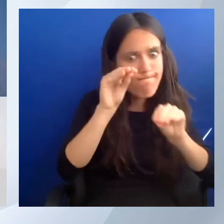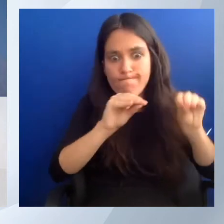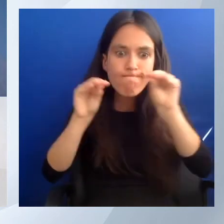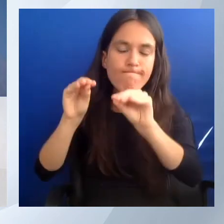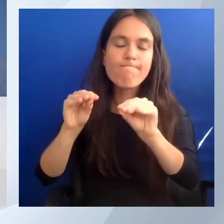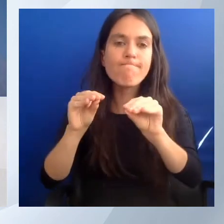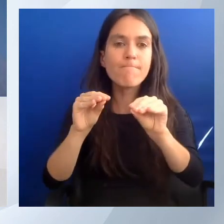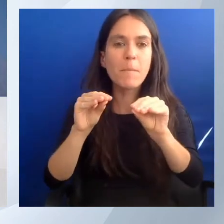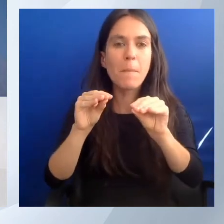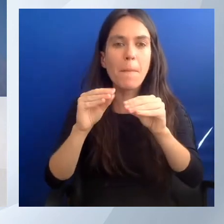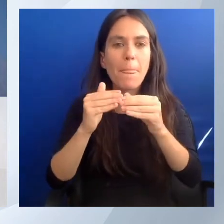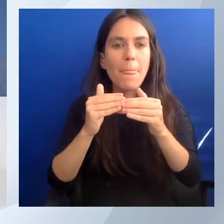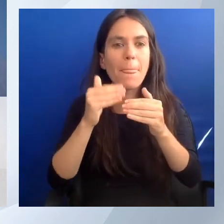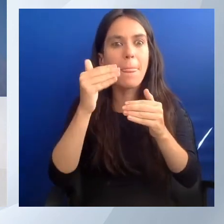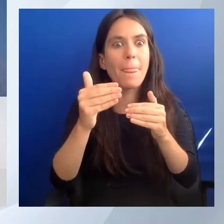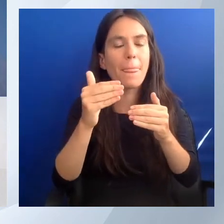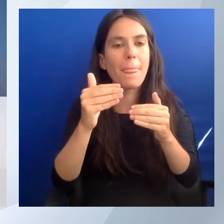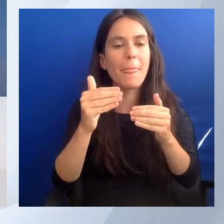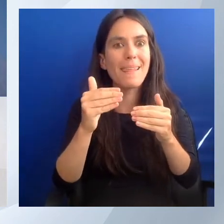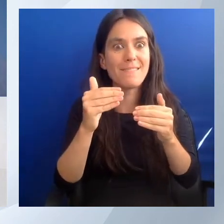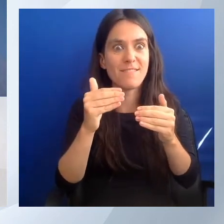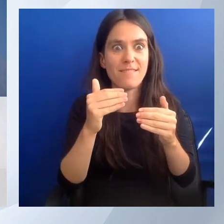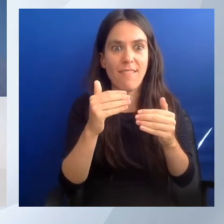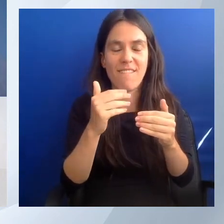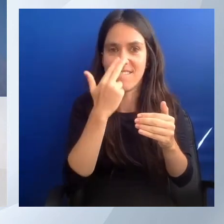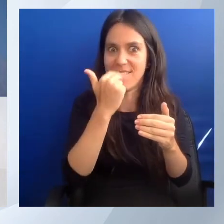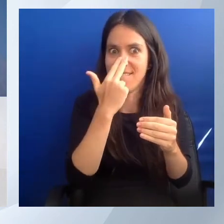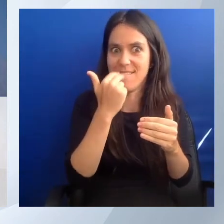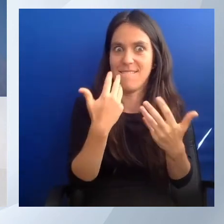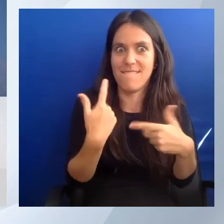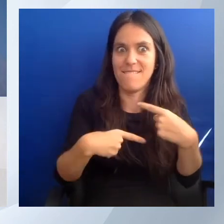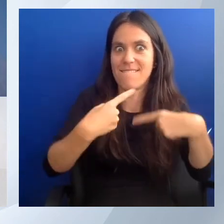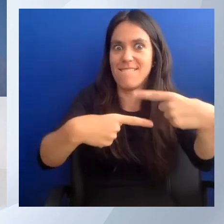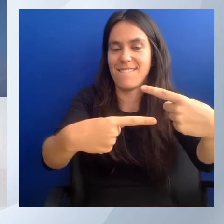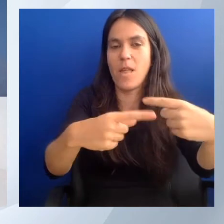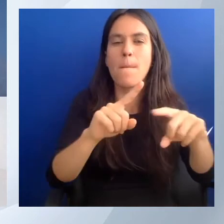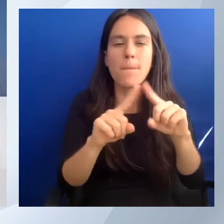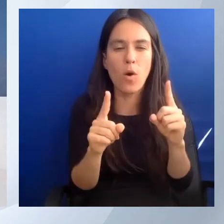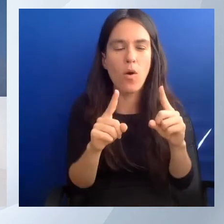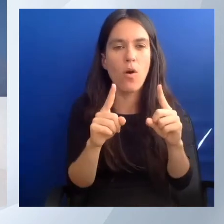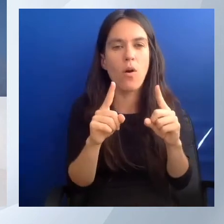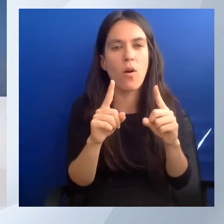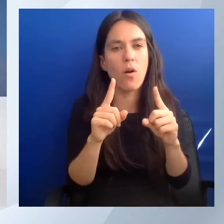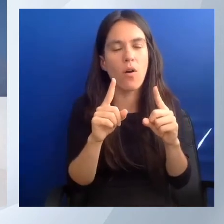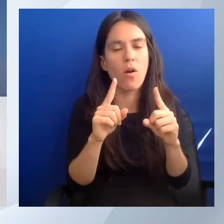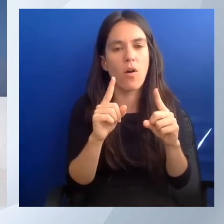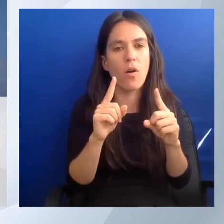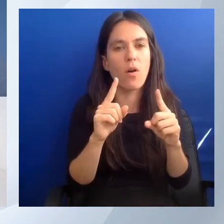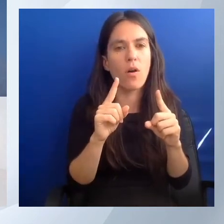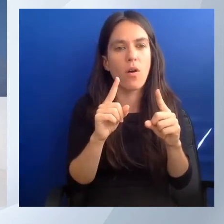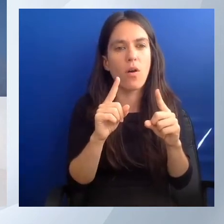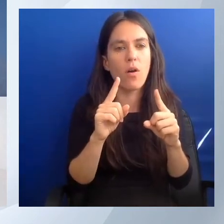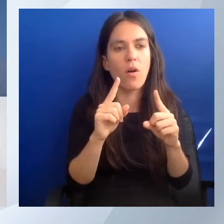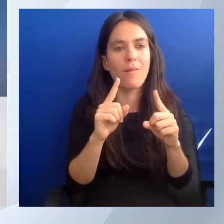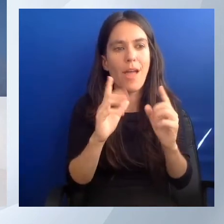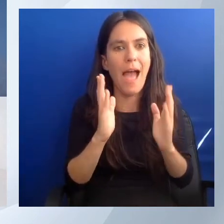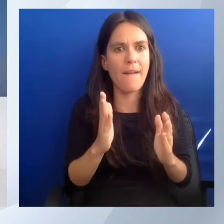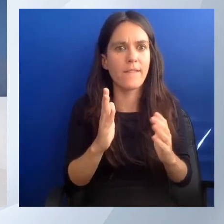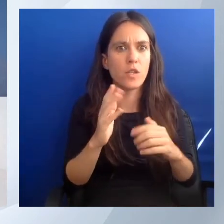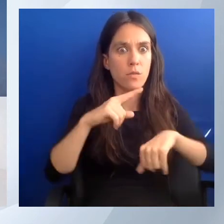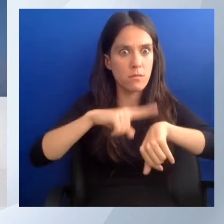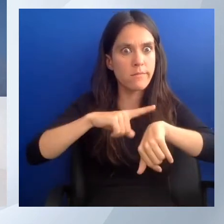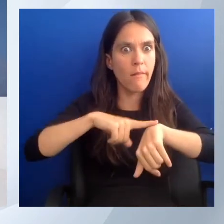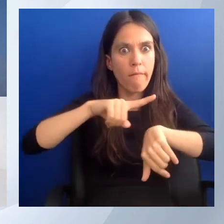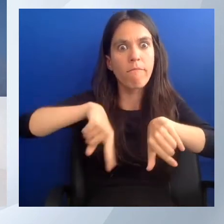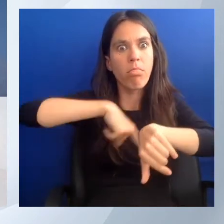And it does some very advanced stuff. But because of that, you have to spend a lot of time